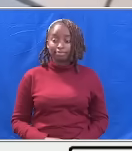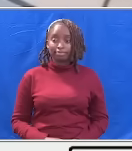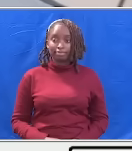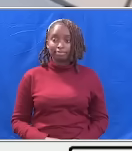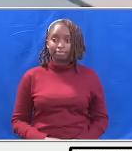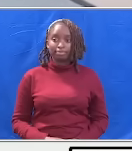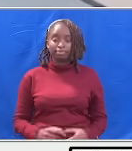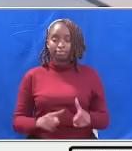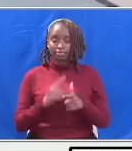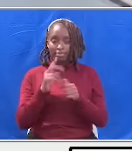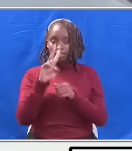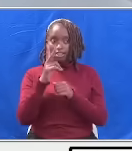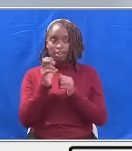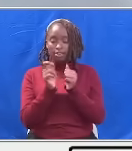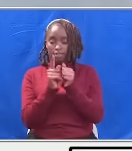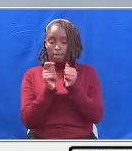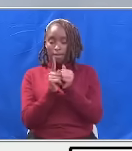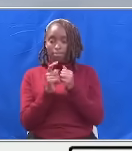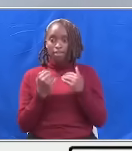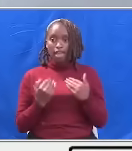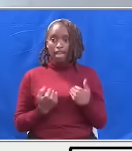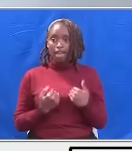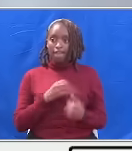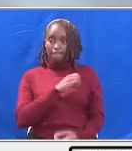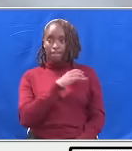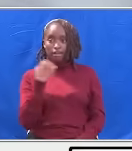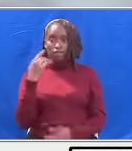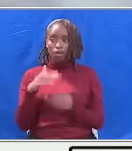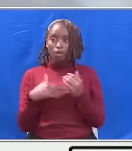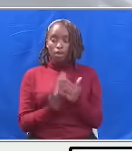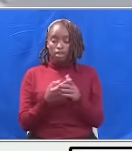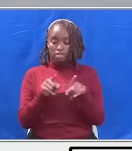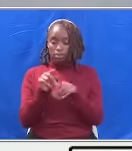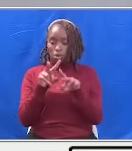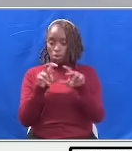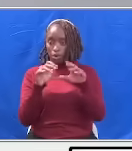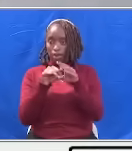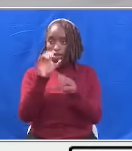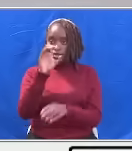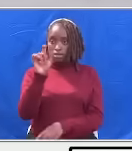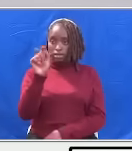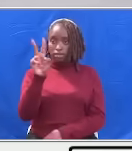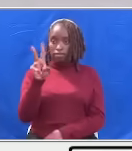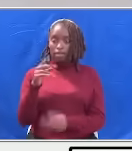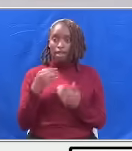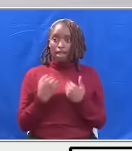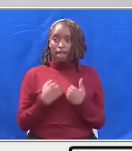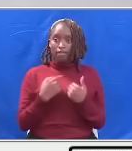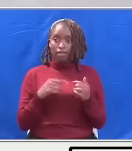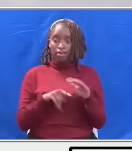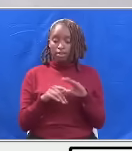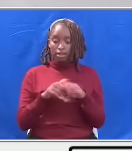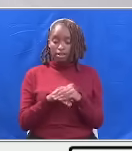And on 2nd November, a worried and full of fear Hashim Dagane is captured in this CCTV footage, not knowing that sleuths from